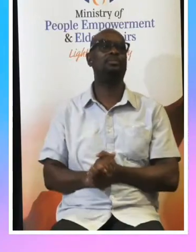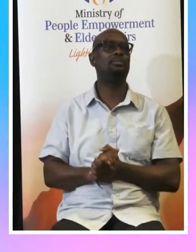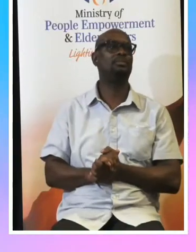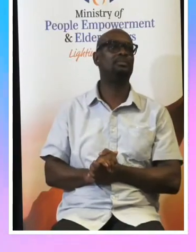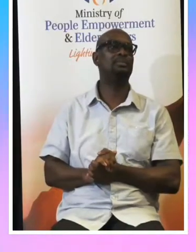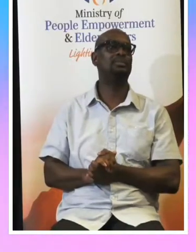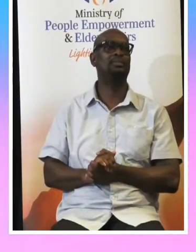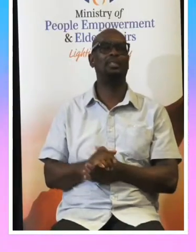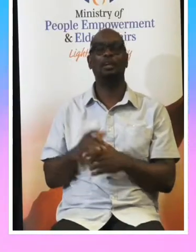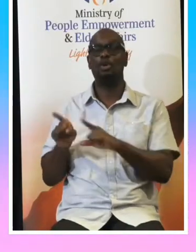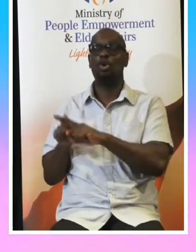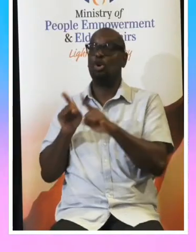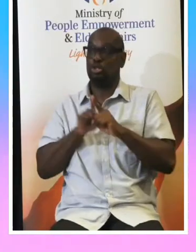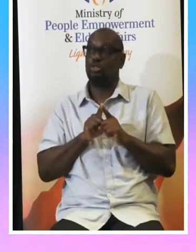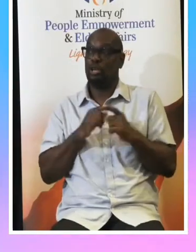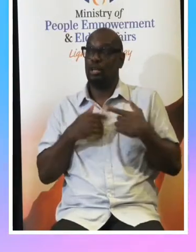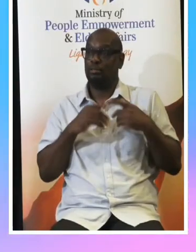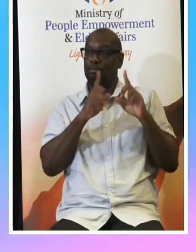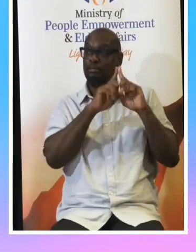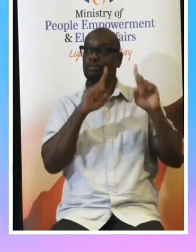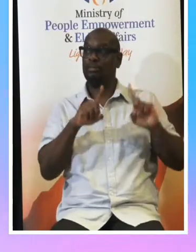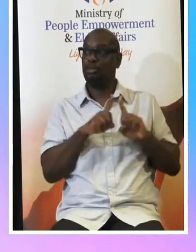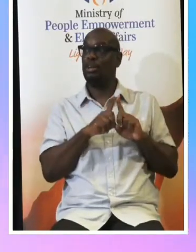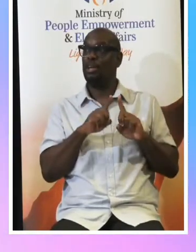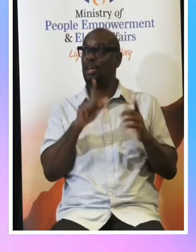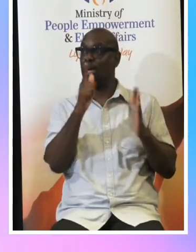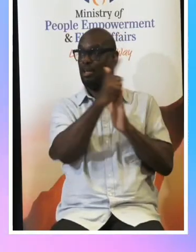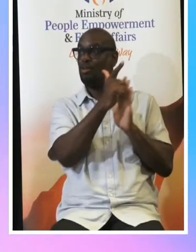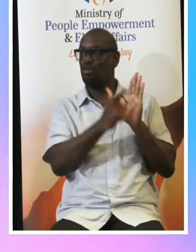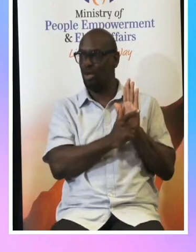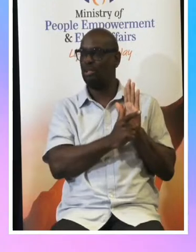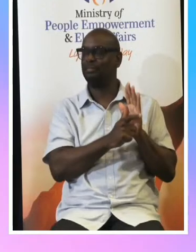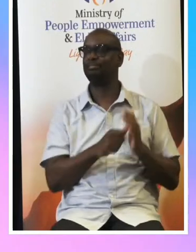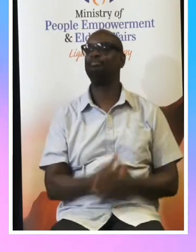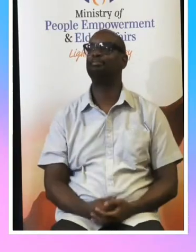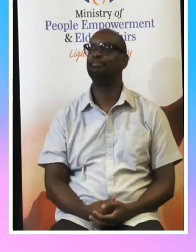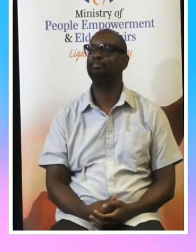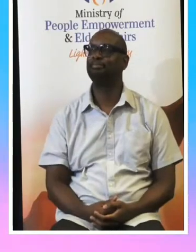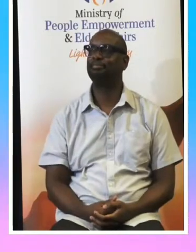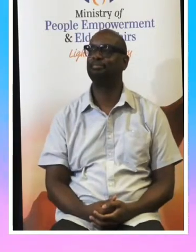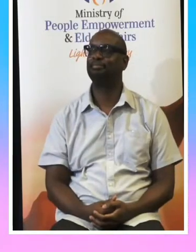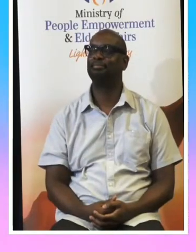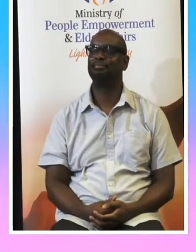in law and in political science and law. So